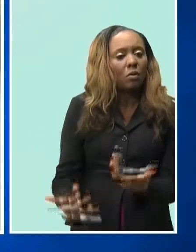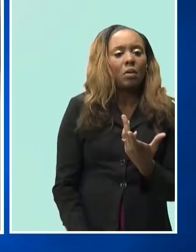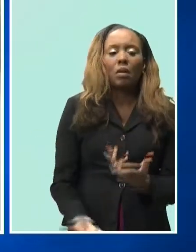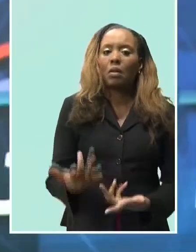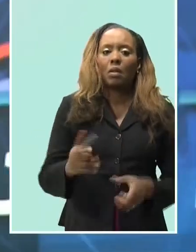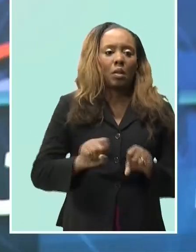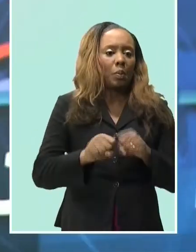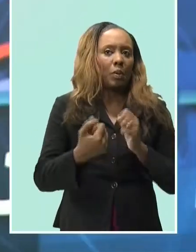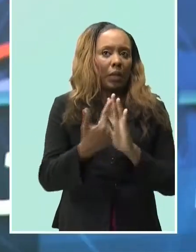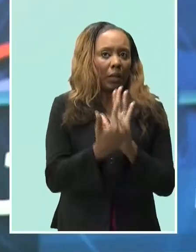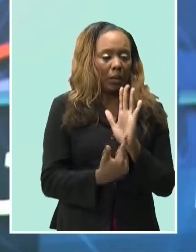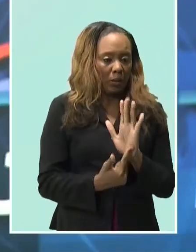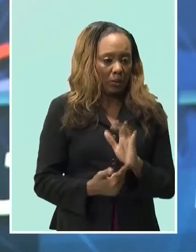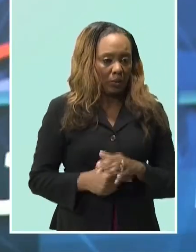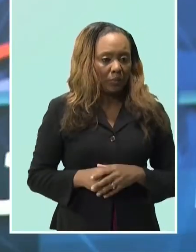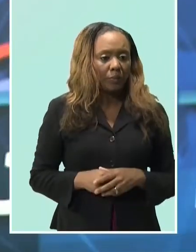so.